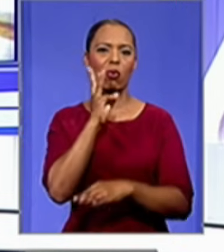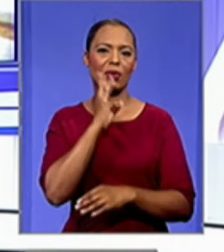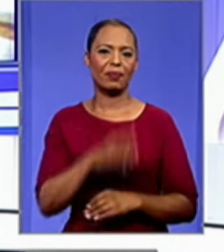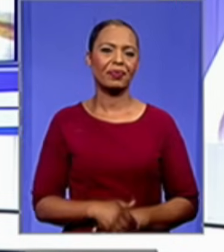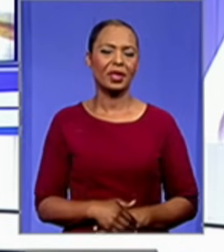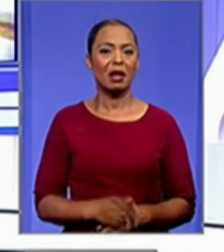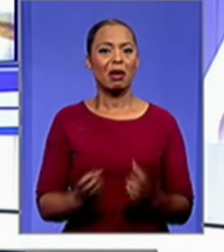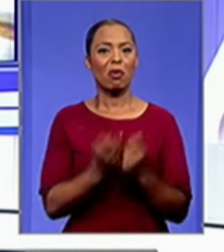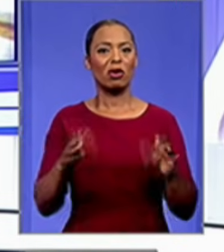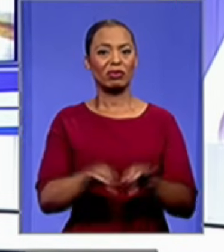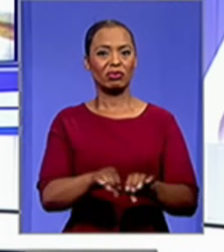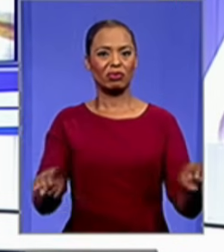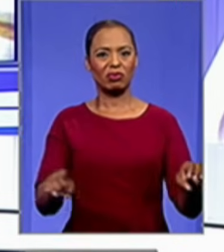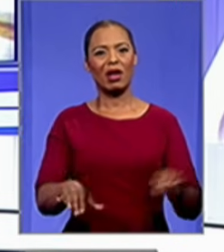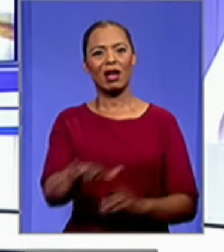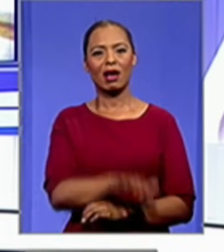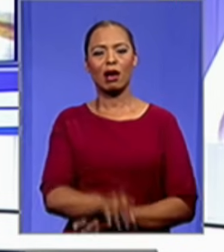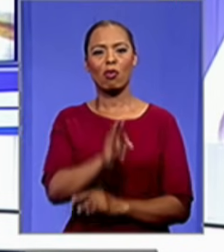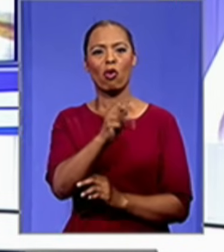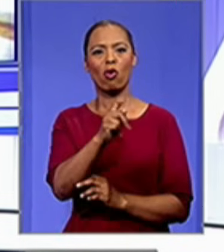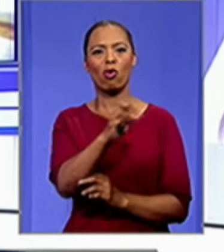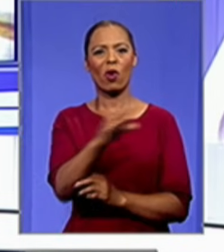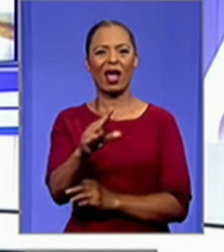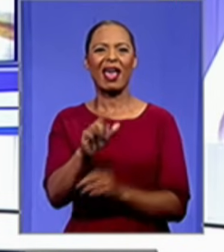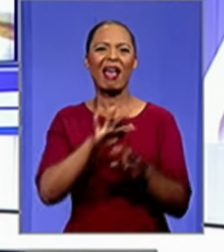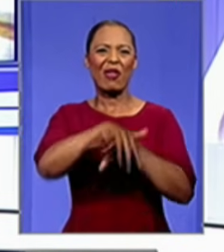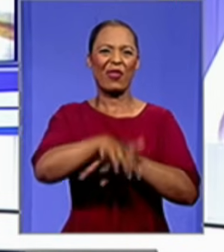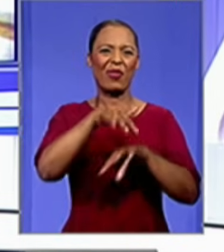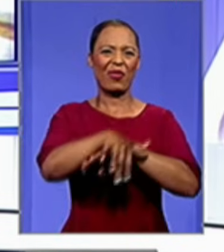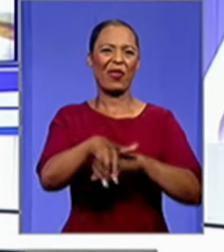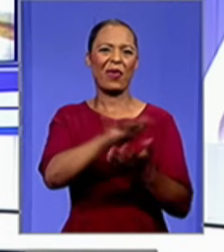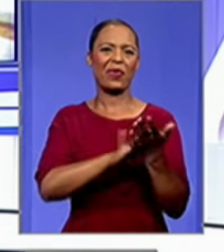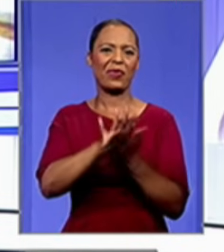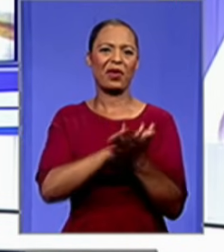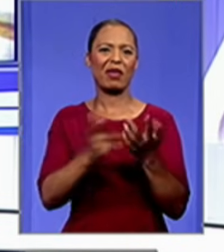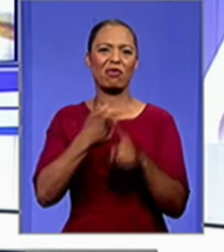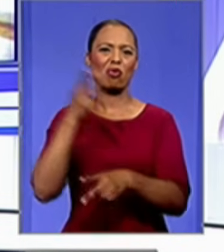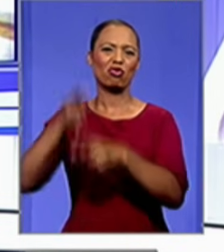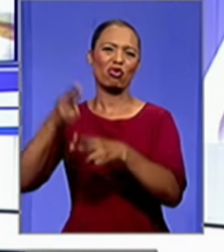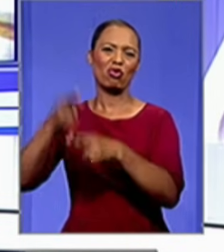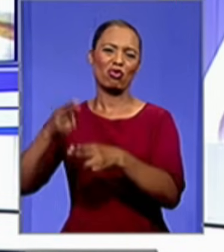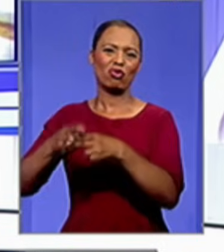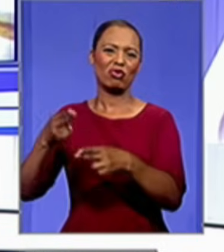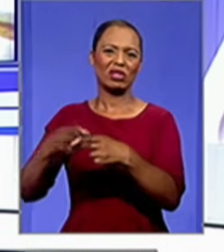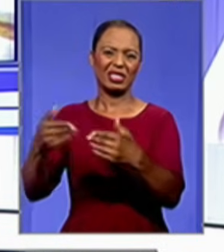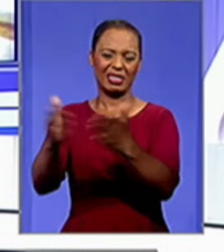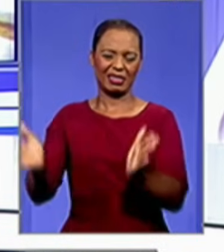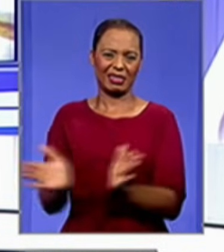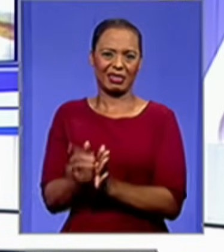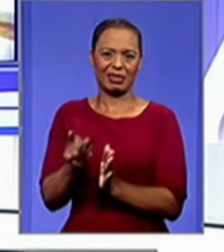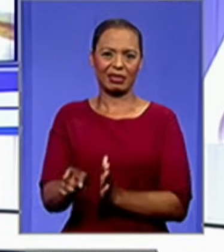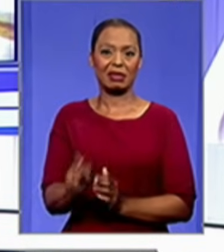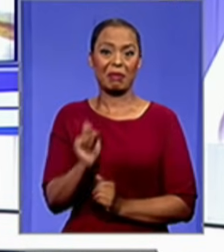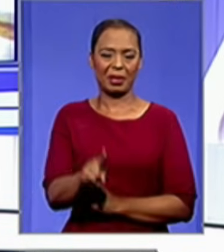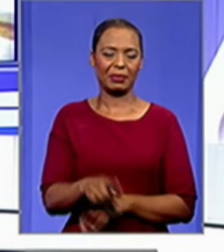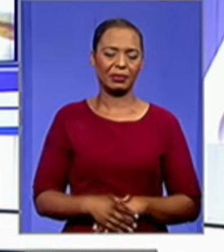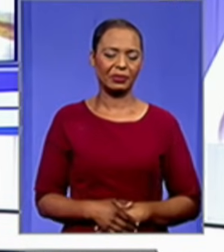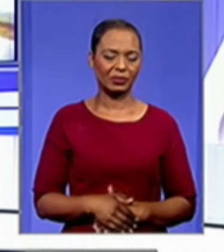tše ntši ka Morokweng di be di tšhilafaditšwe ke tšhila go tšwa dintlwaneng tša boitumelo tša melete ka lefelong